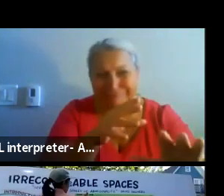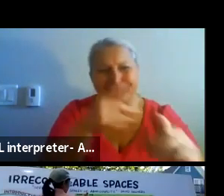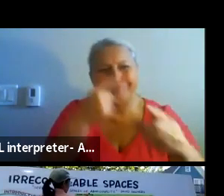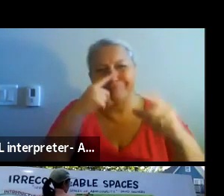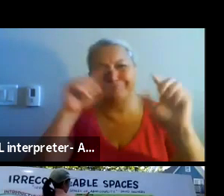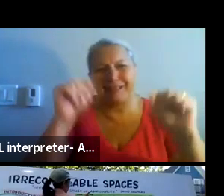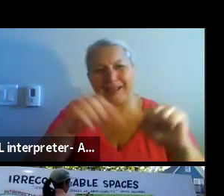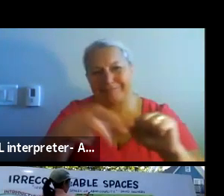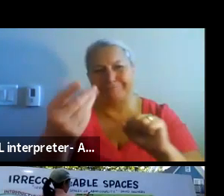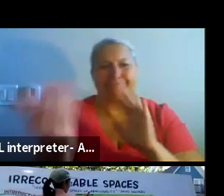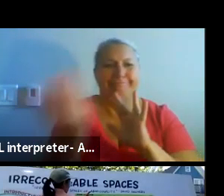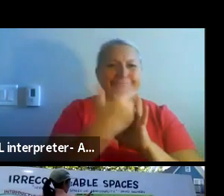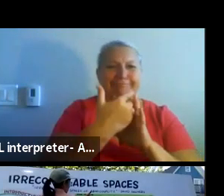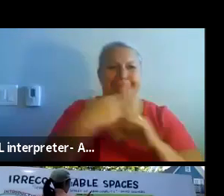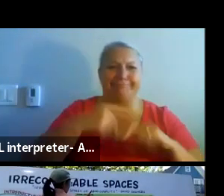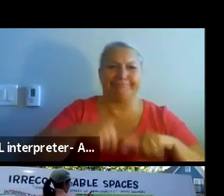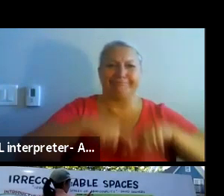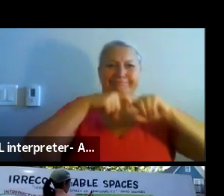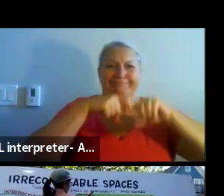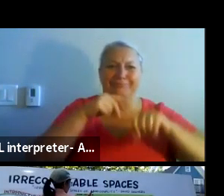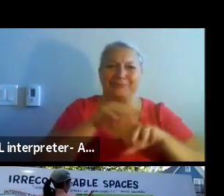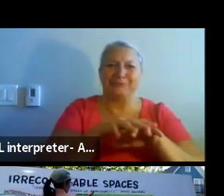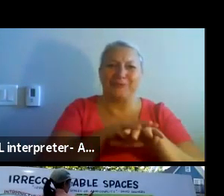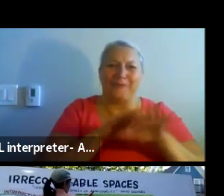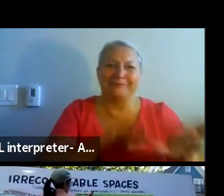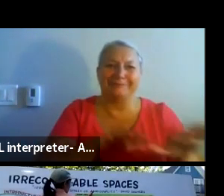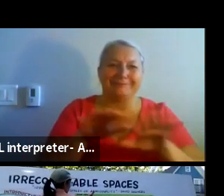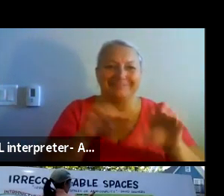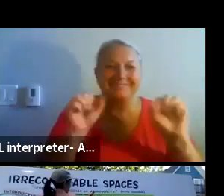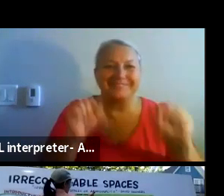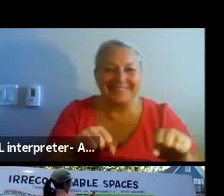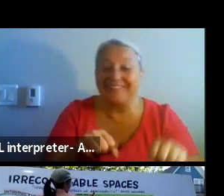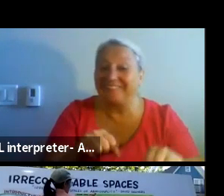And I think that's all I will say for now.